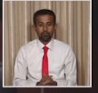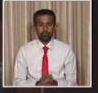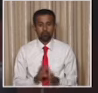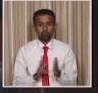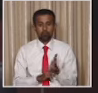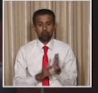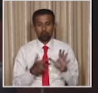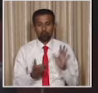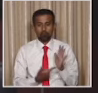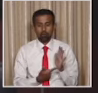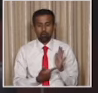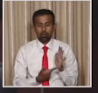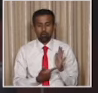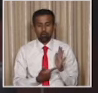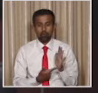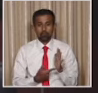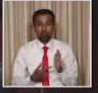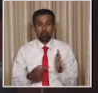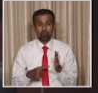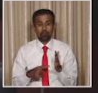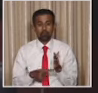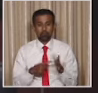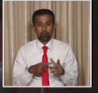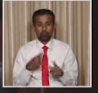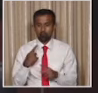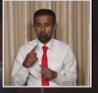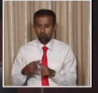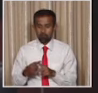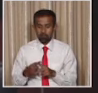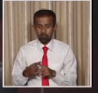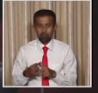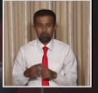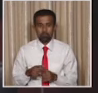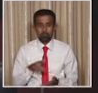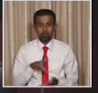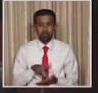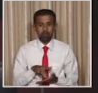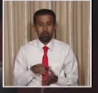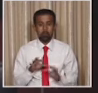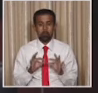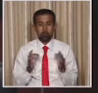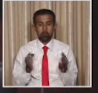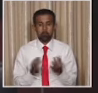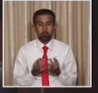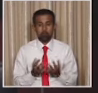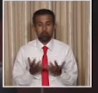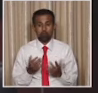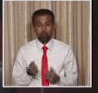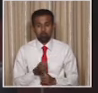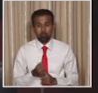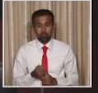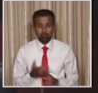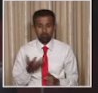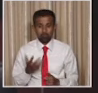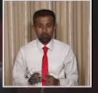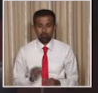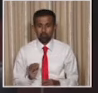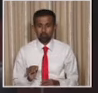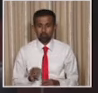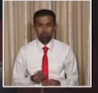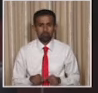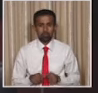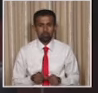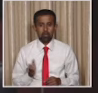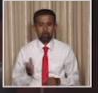it is really, really a scandal that we have tax concessions and we are giving it to